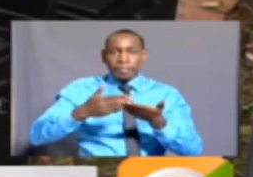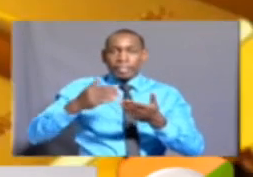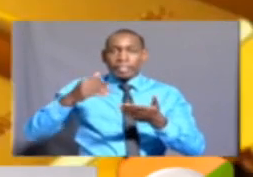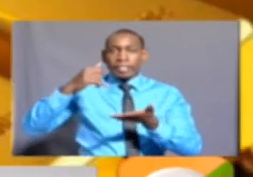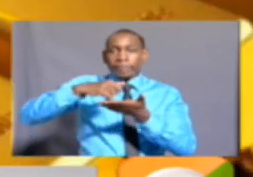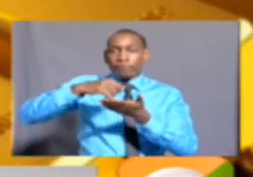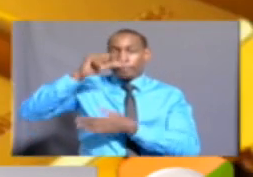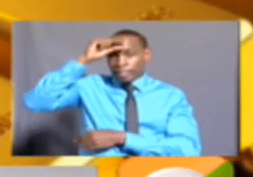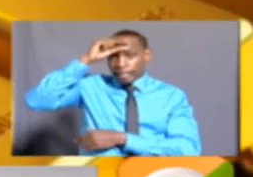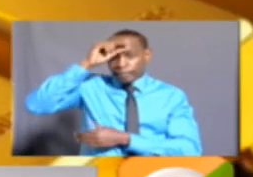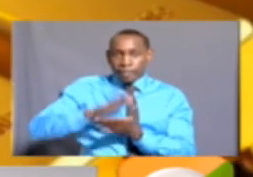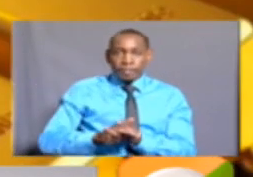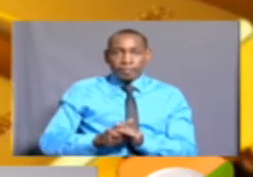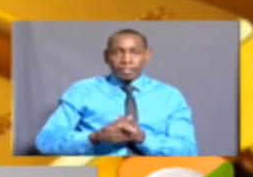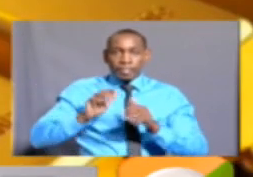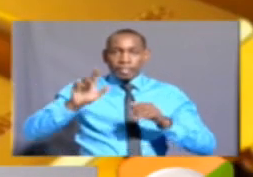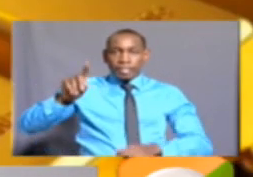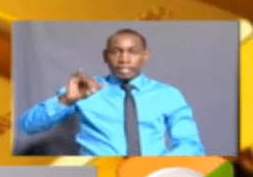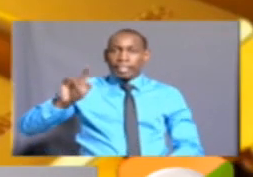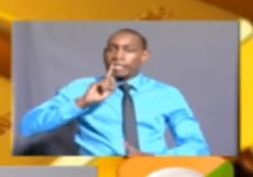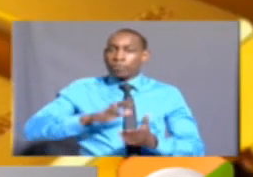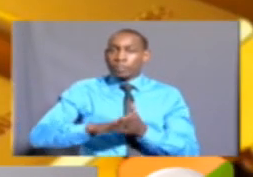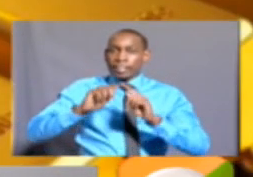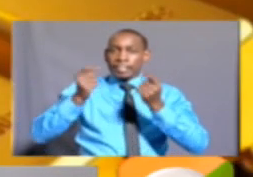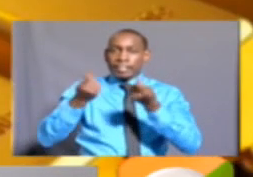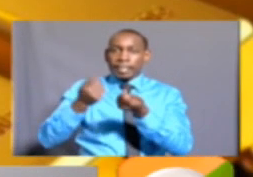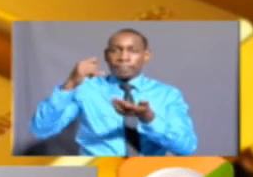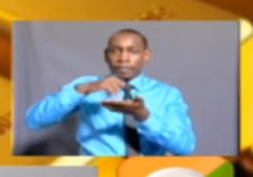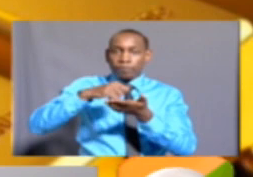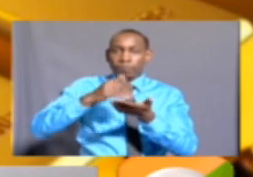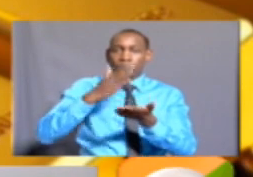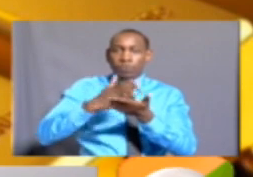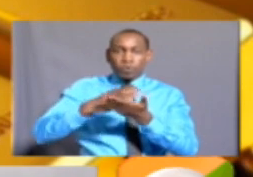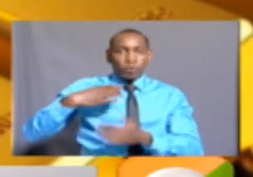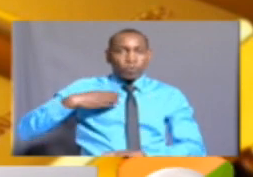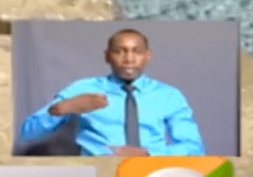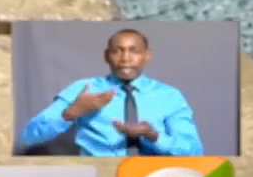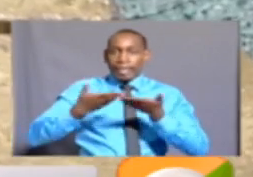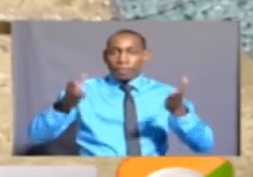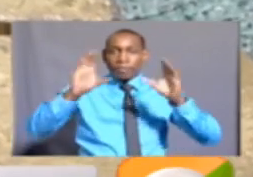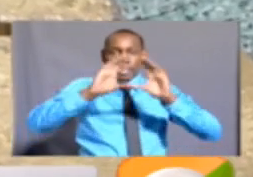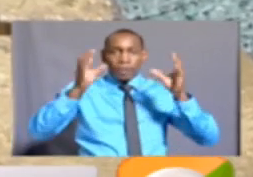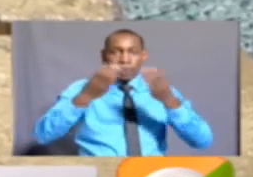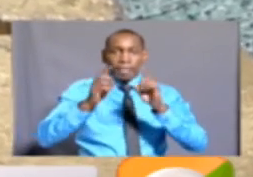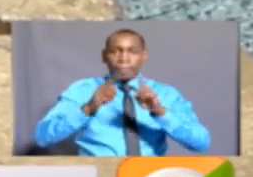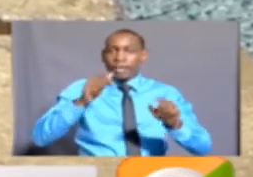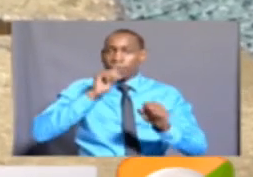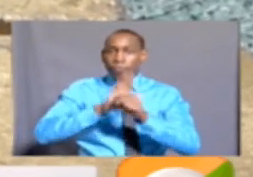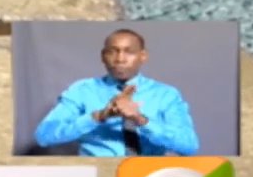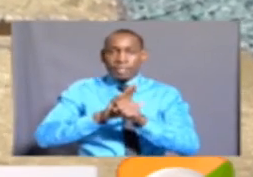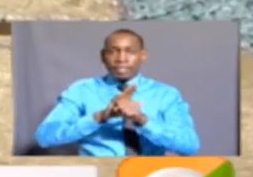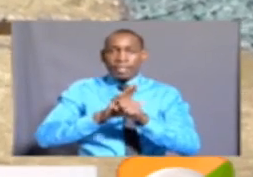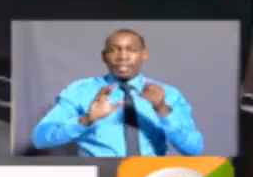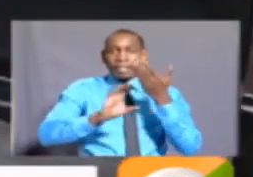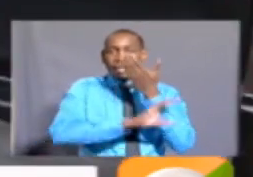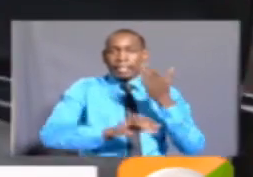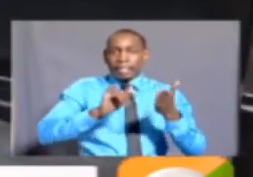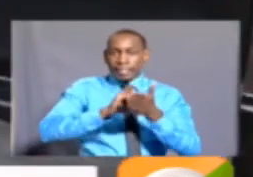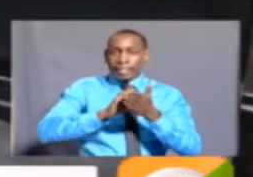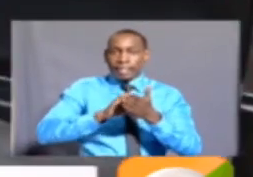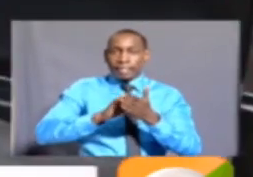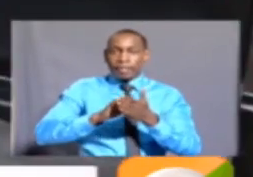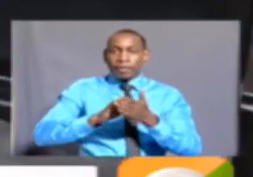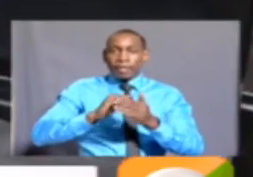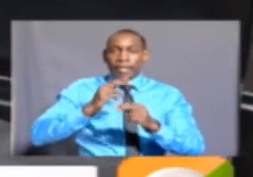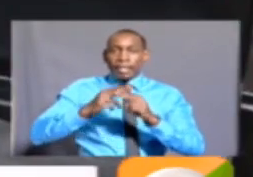government. Kinoti stated that the syndicate involved high and mighty across the world, but he assures the country that he will nail